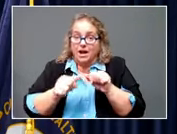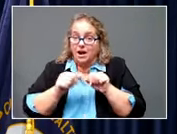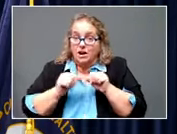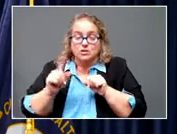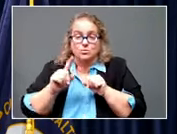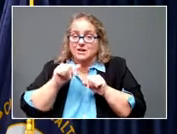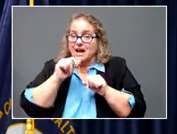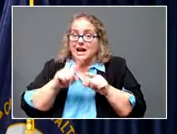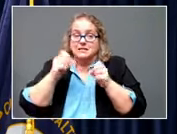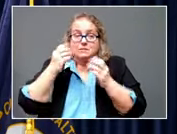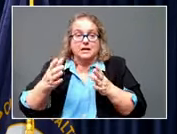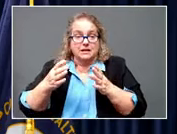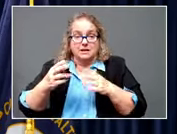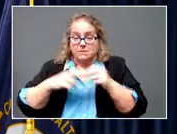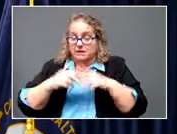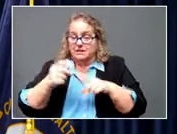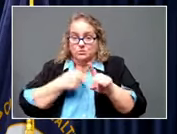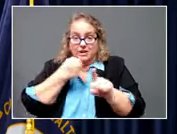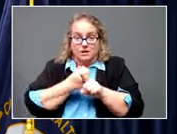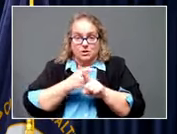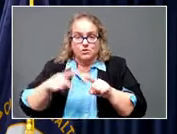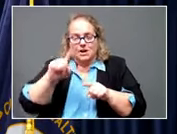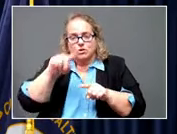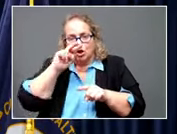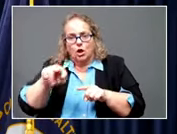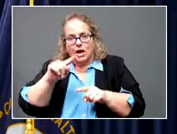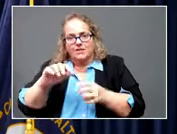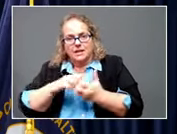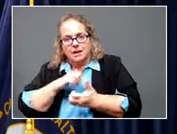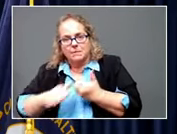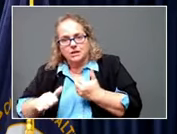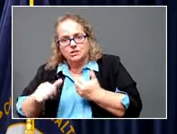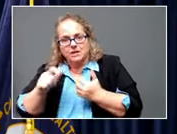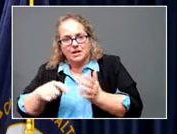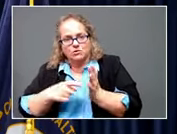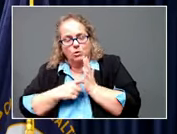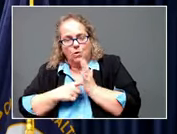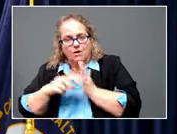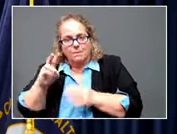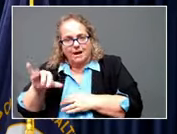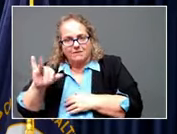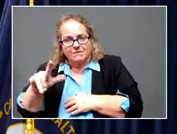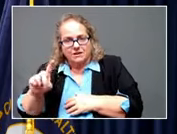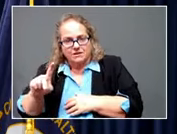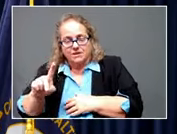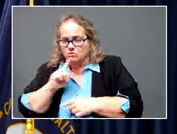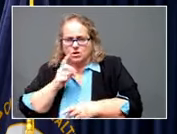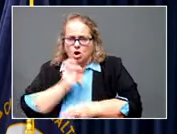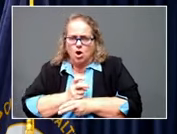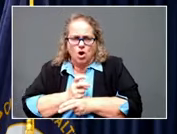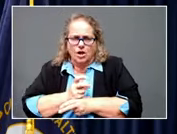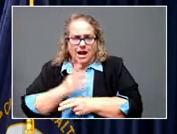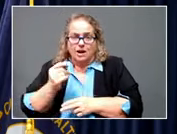at the demolition that's going to be required in Mayfield. It's going to be really significant too. So it's really hard. And even with what's left of people's homes,